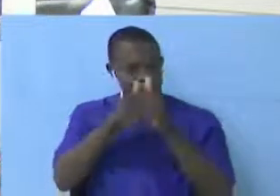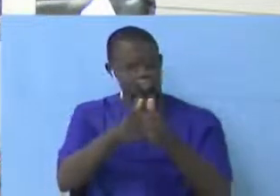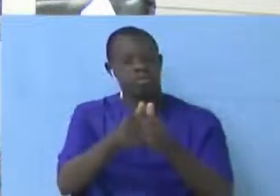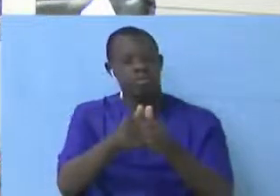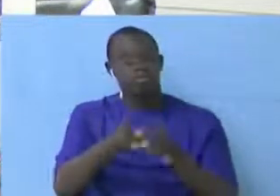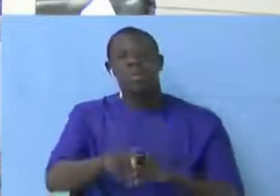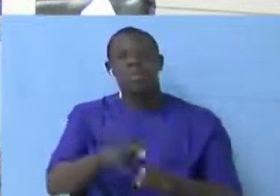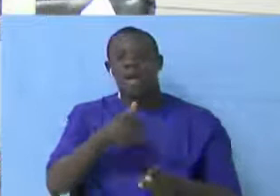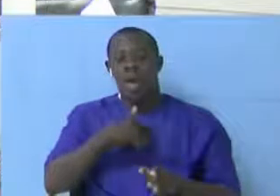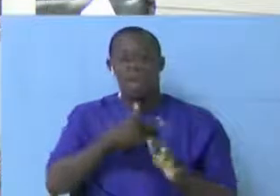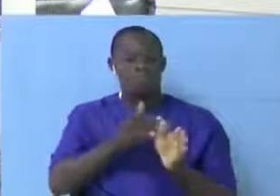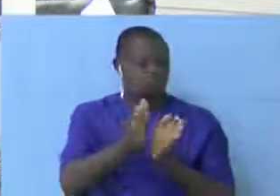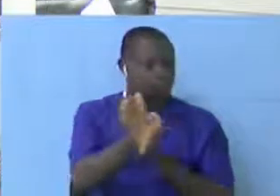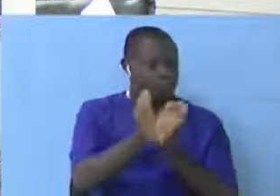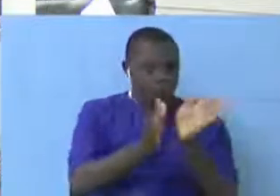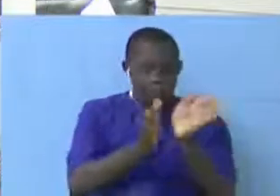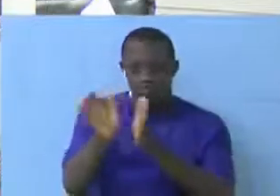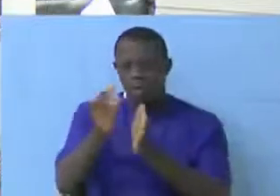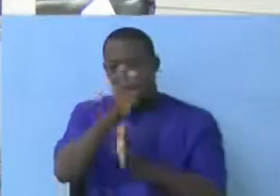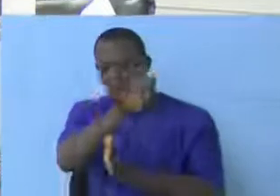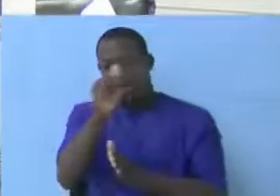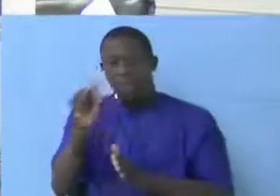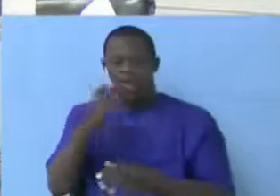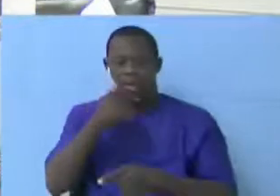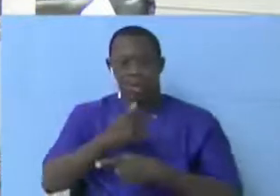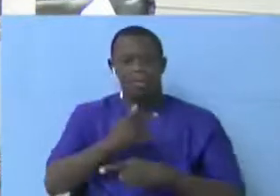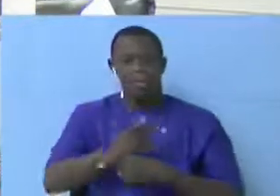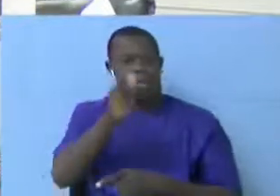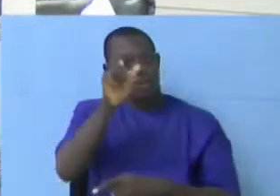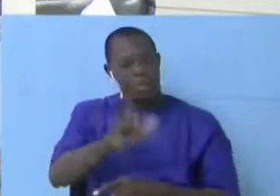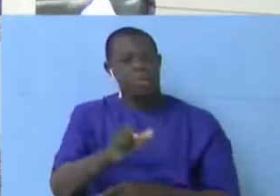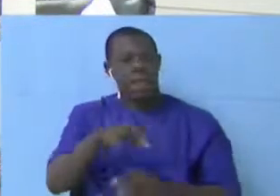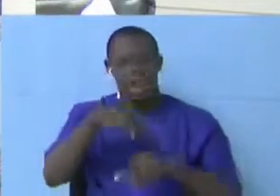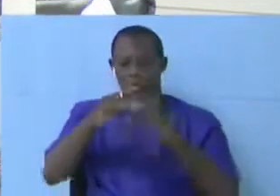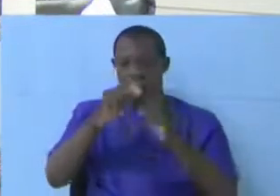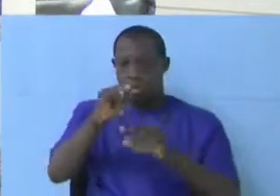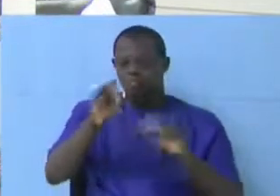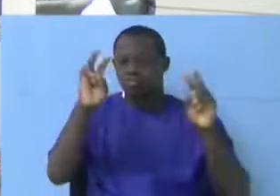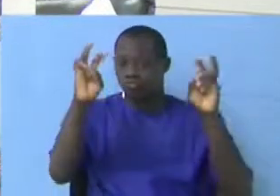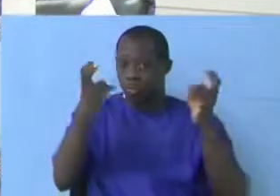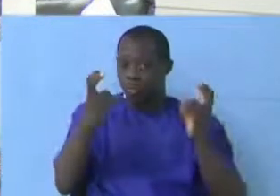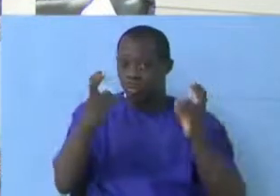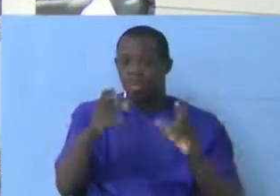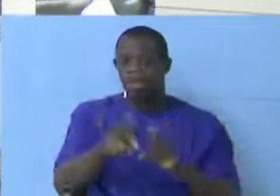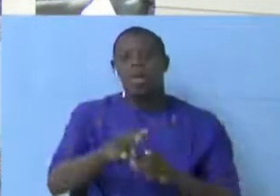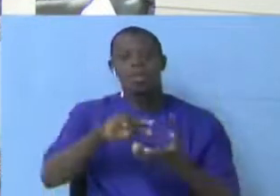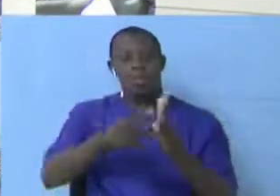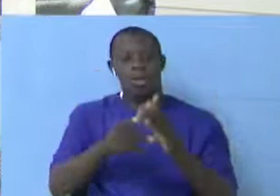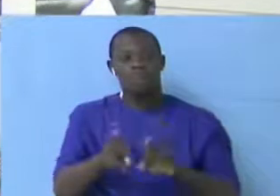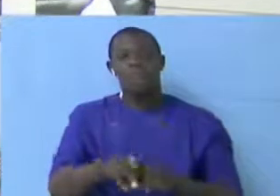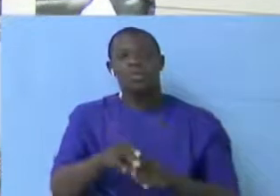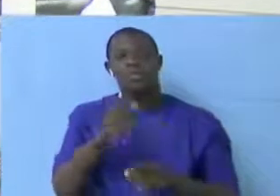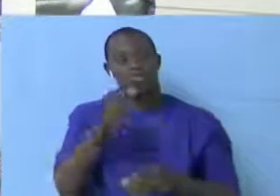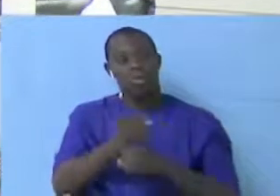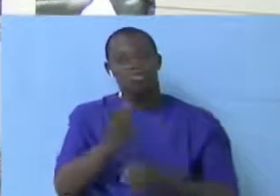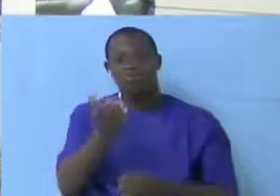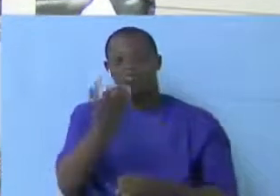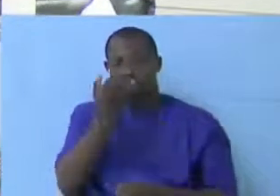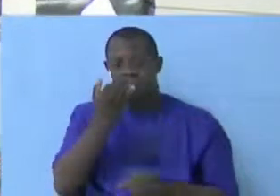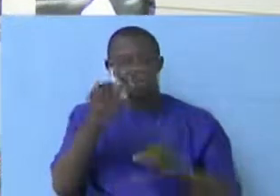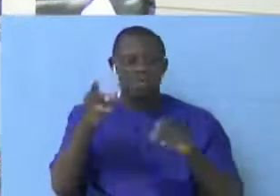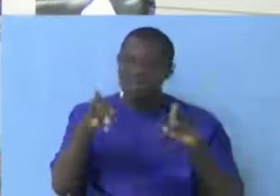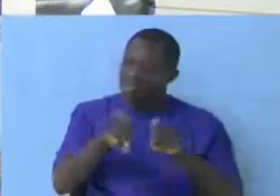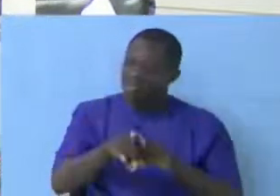I encourage every Gambian for this slogan to be our food, to be our water.